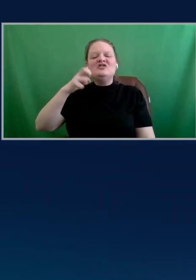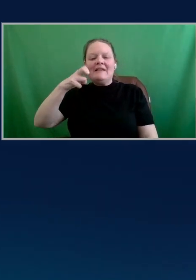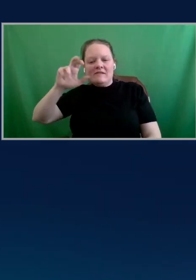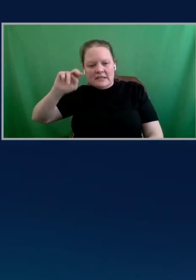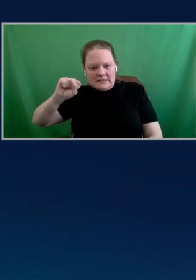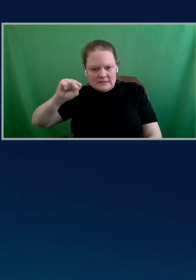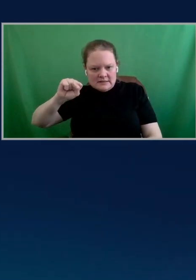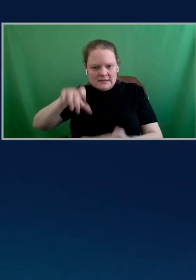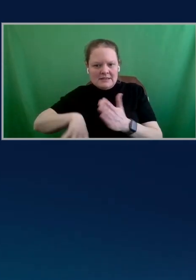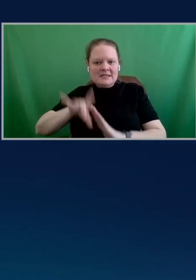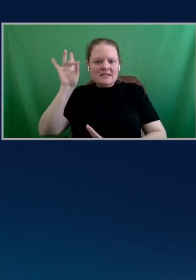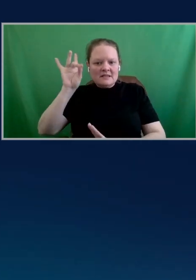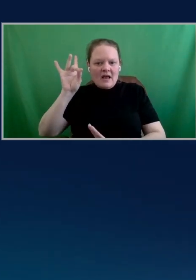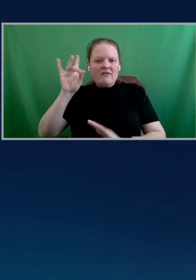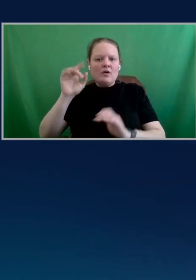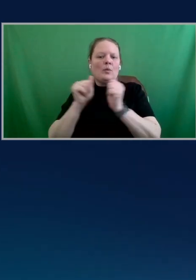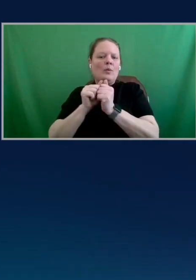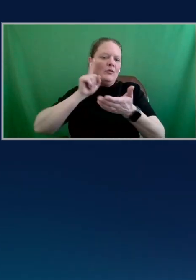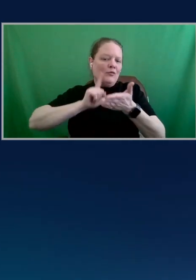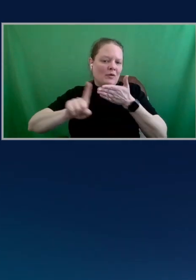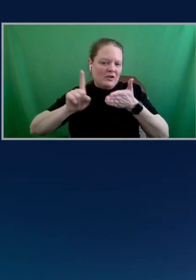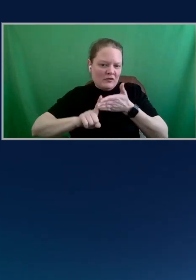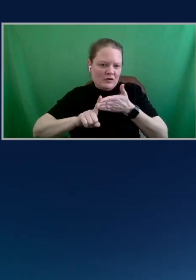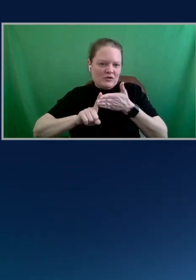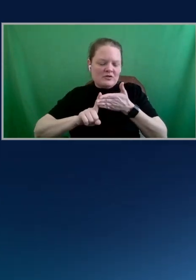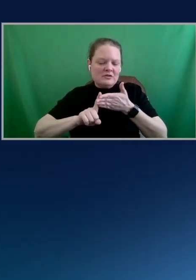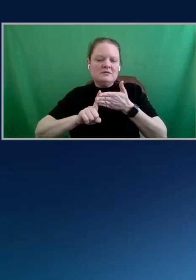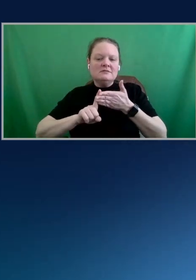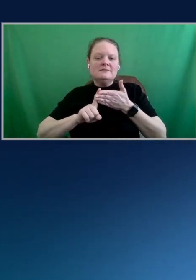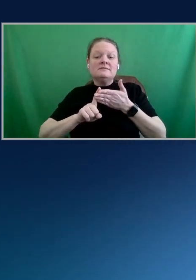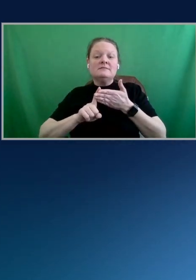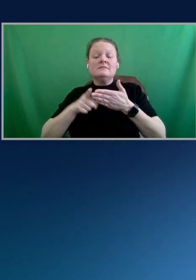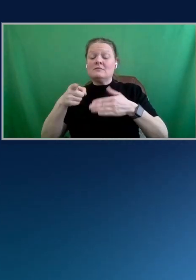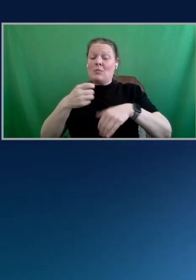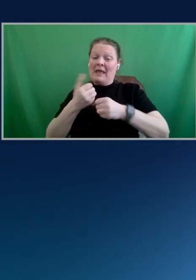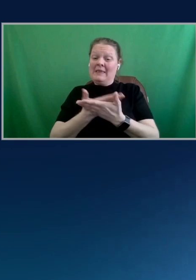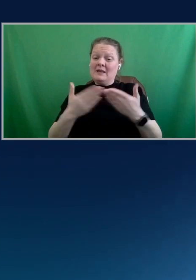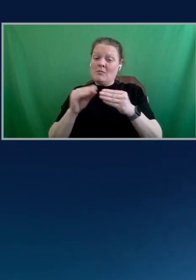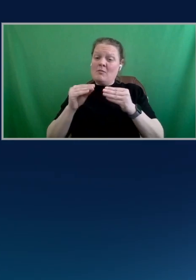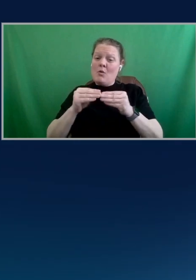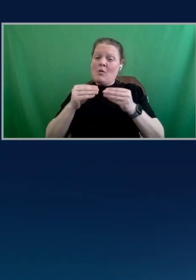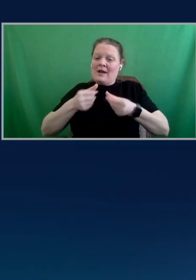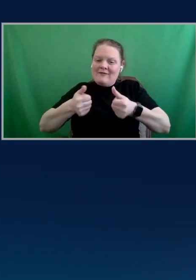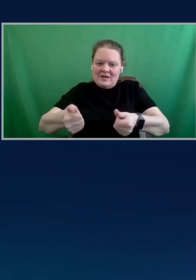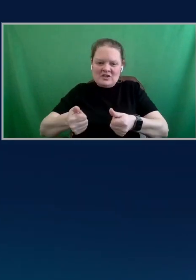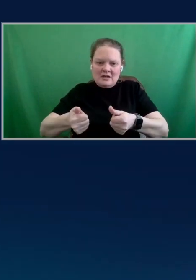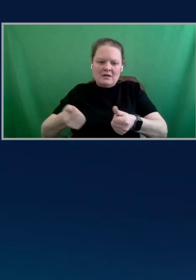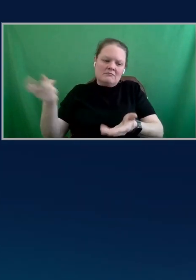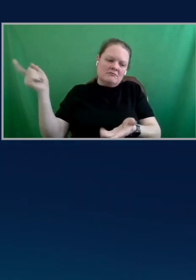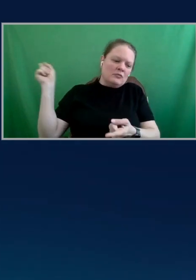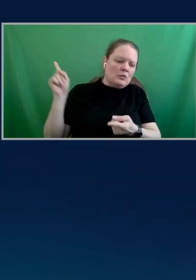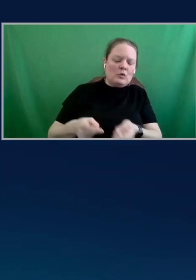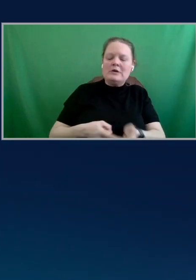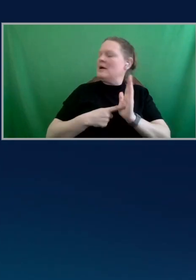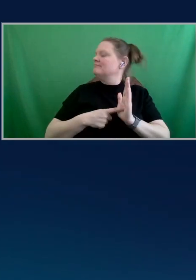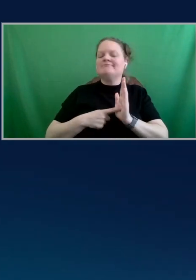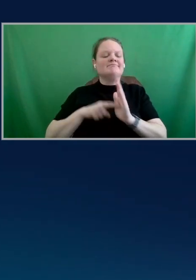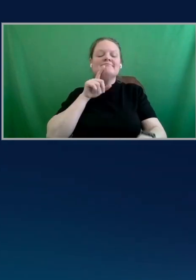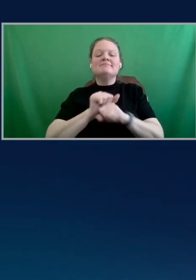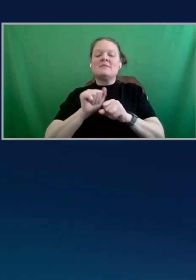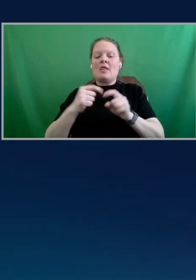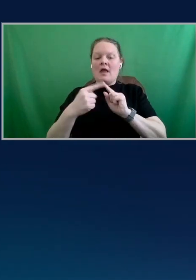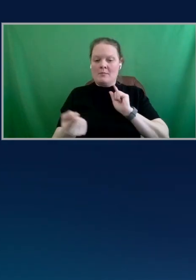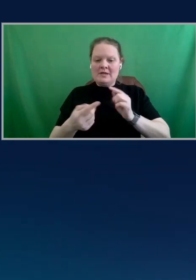discovered through research that essentially when you made things more efficient, it didn't drop demand. It actually increased demand.